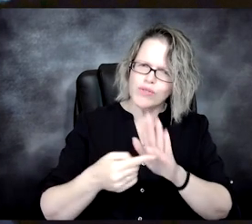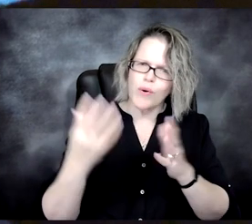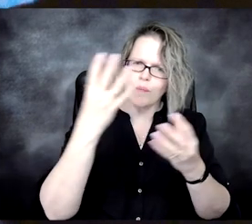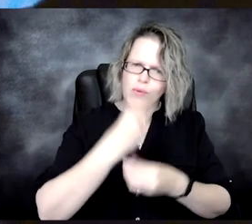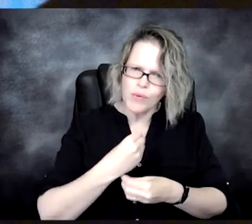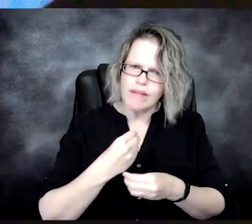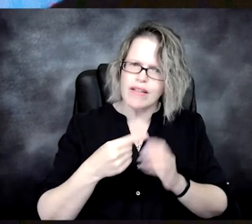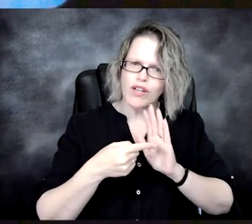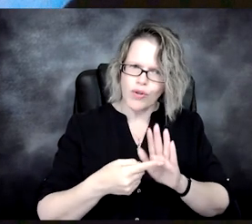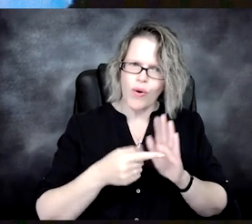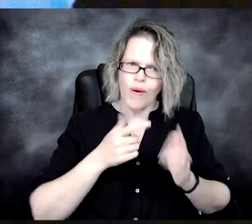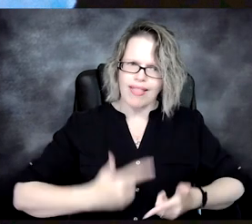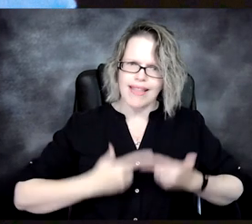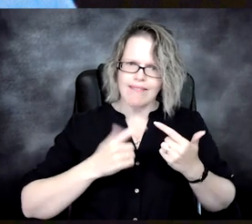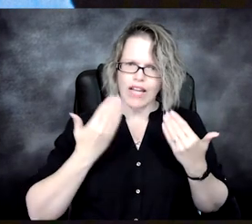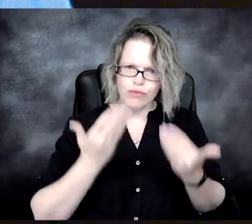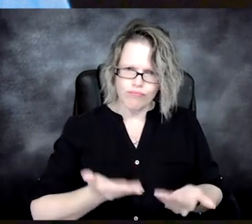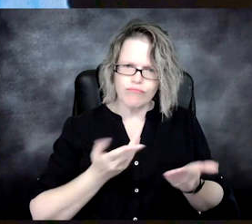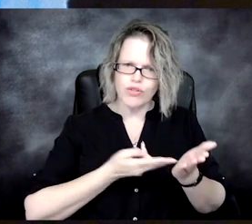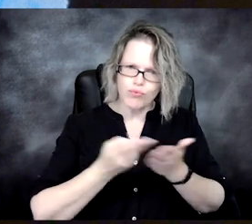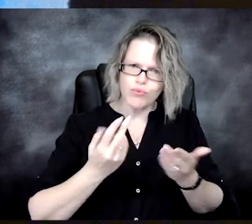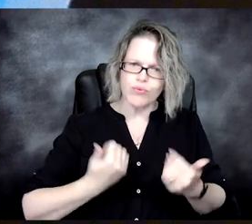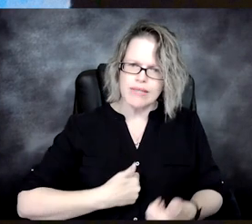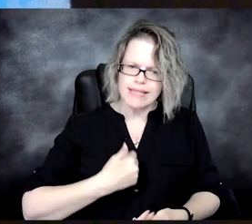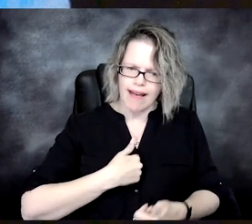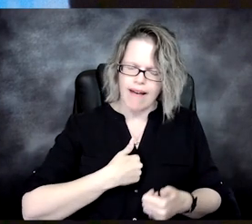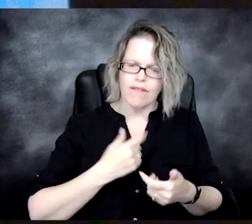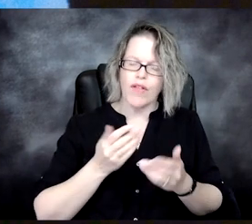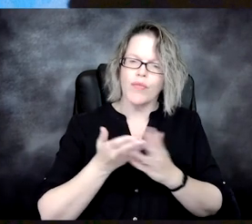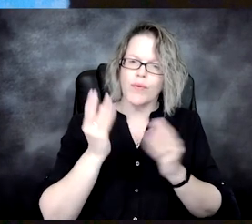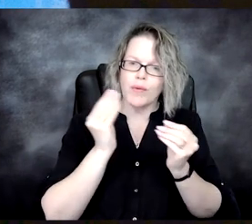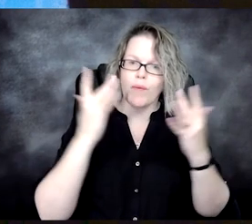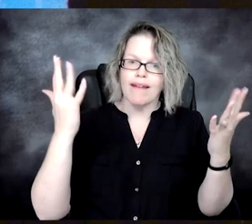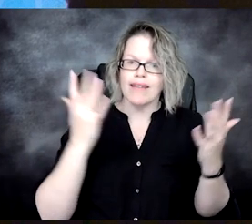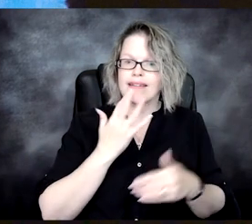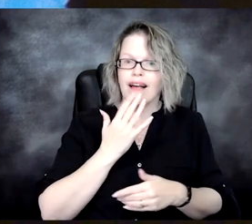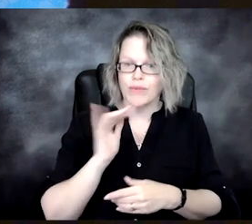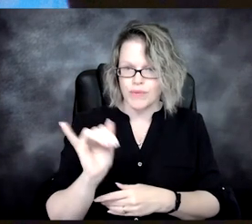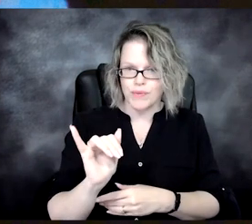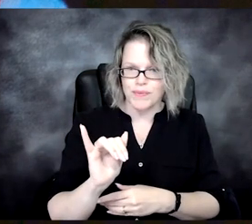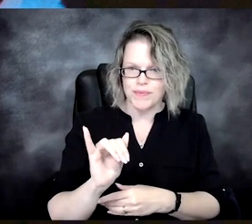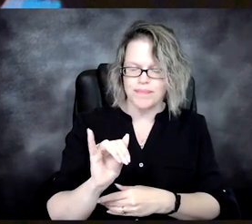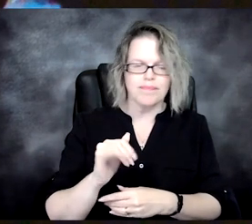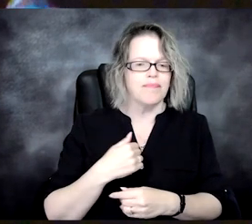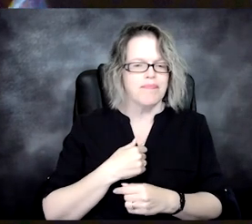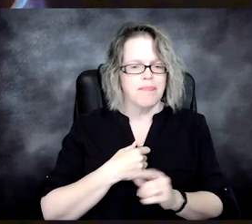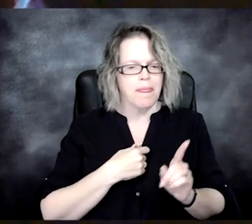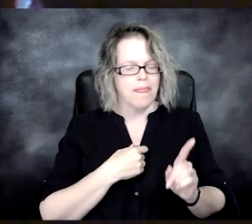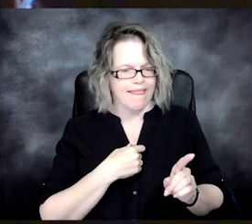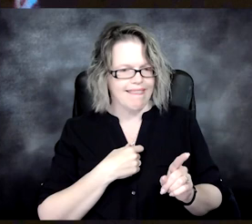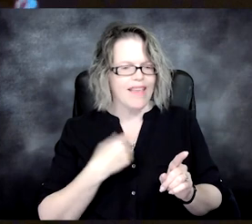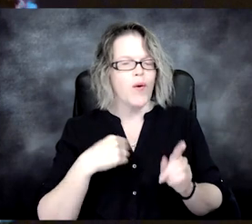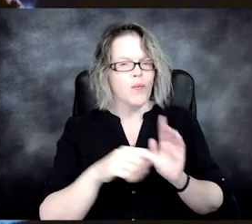living as your true self through the vibrant colors present in the picture. We chose this piece because it's a